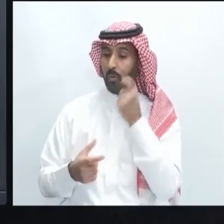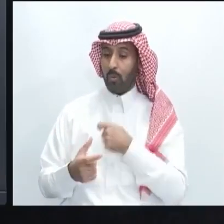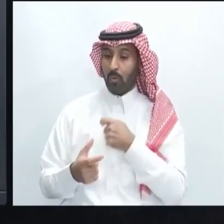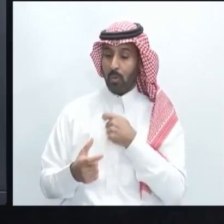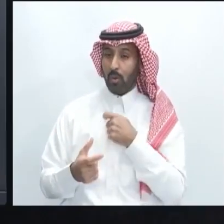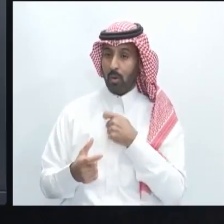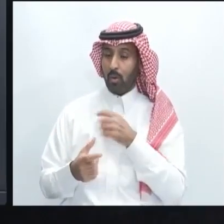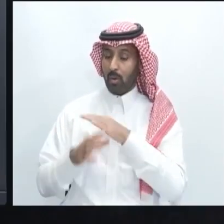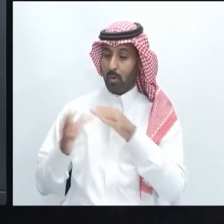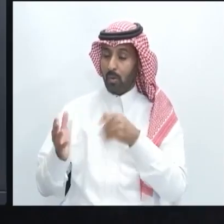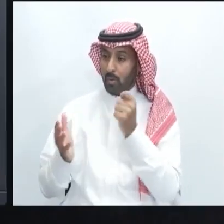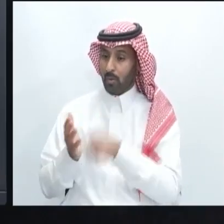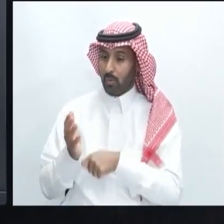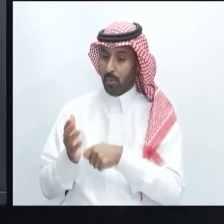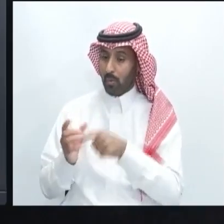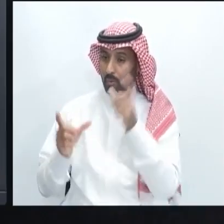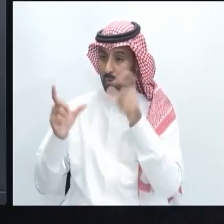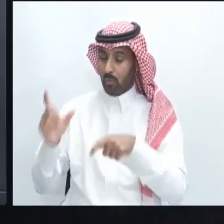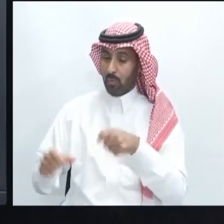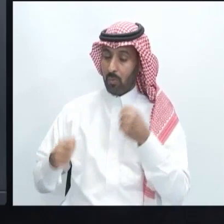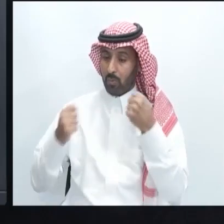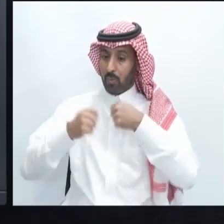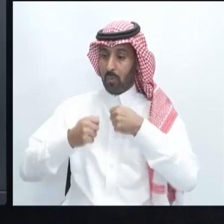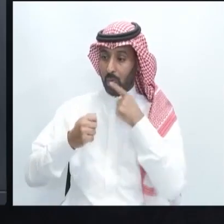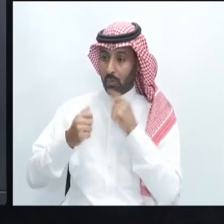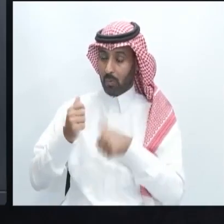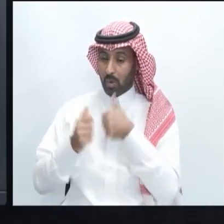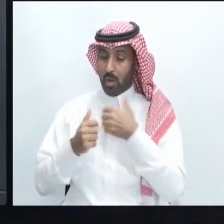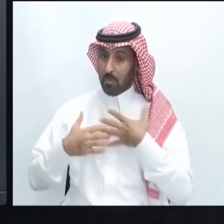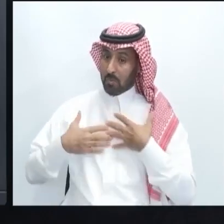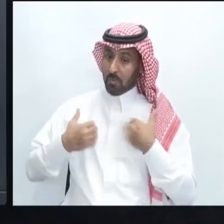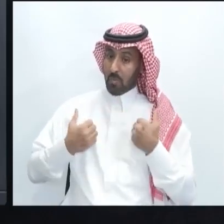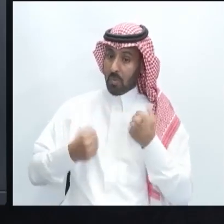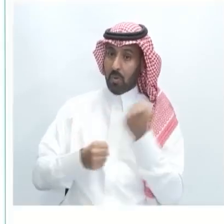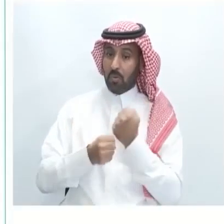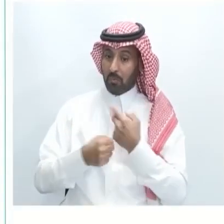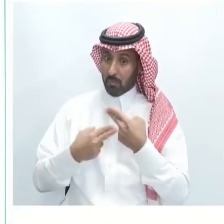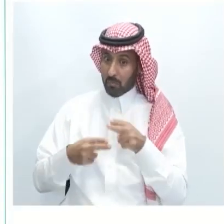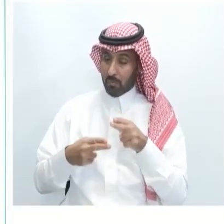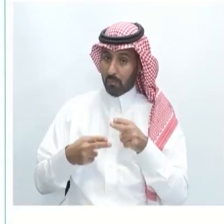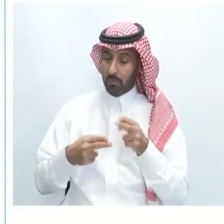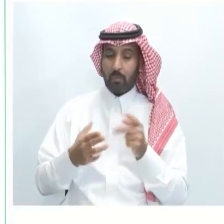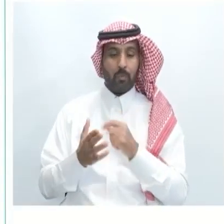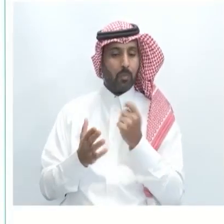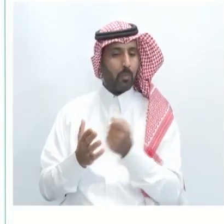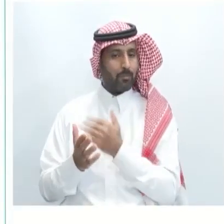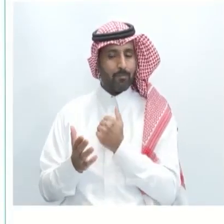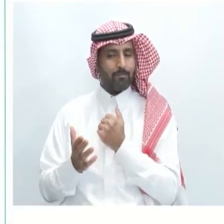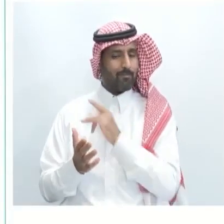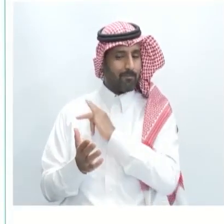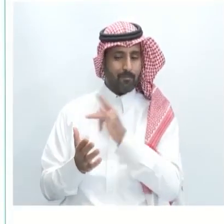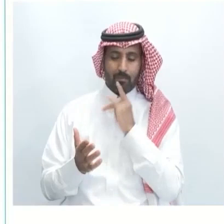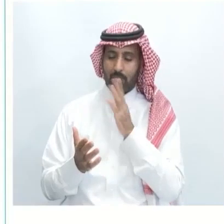court. So lawyers, are they satisfied or not? So the article says that they are